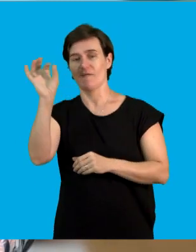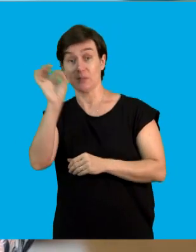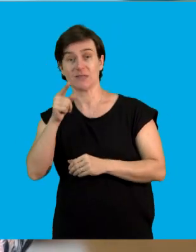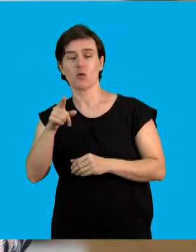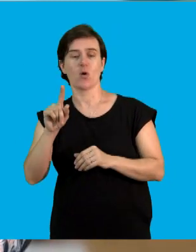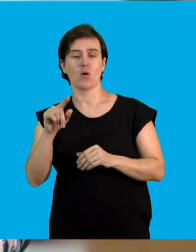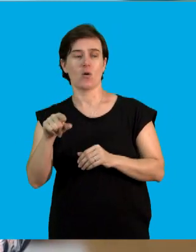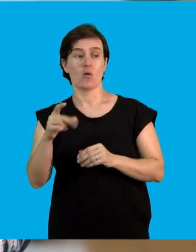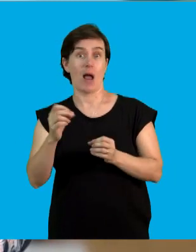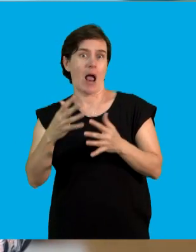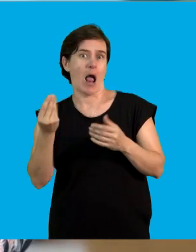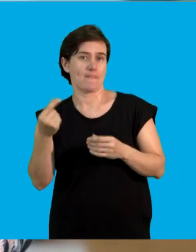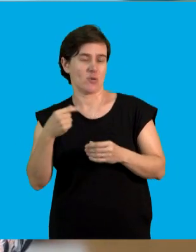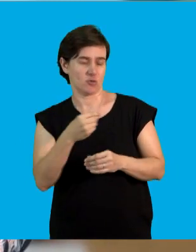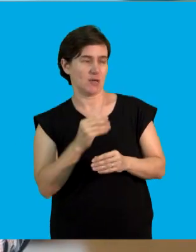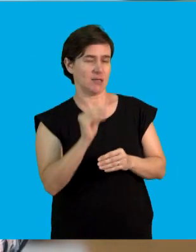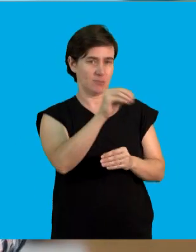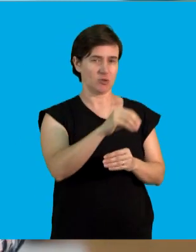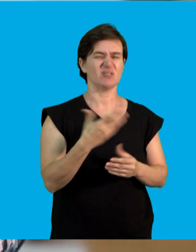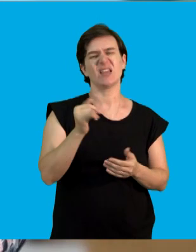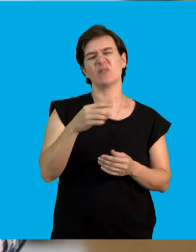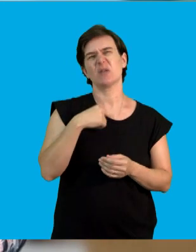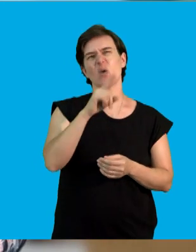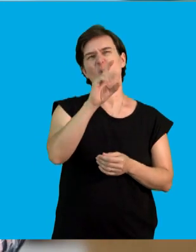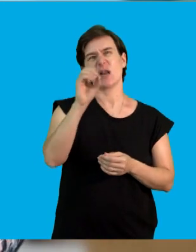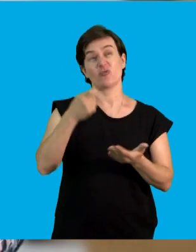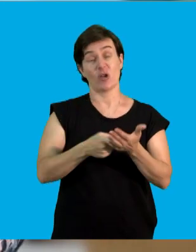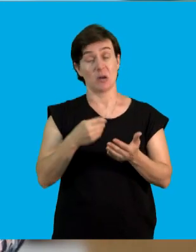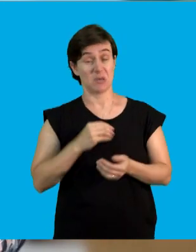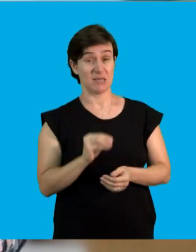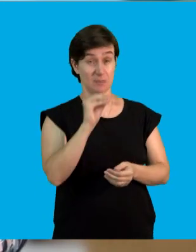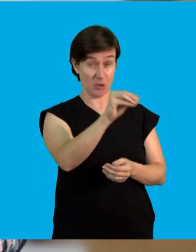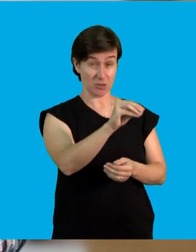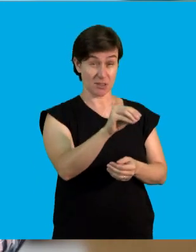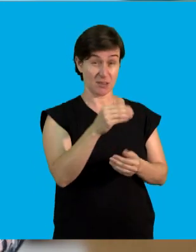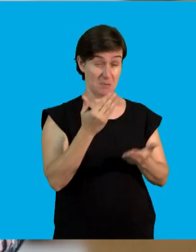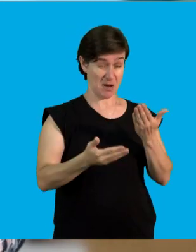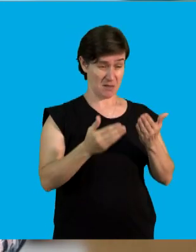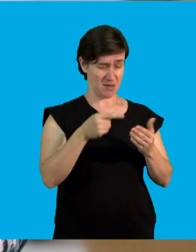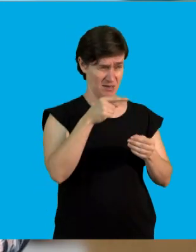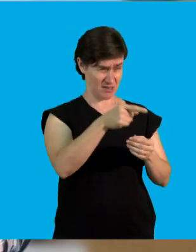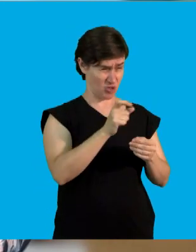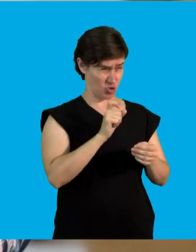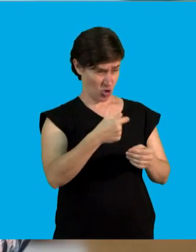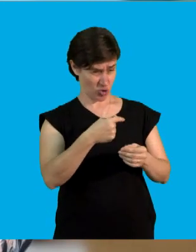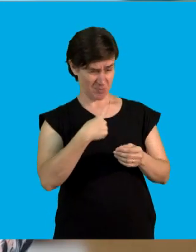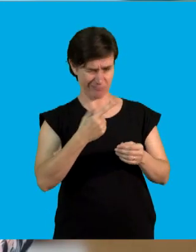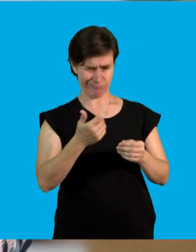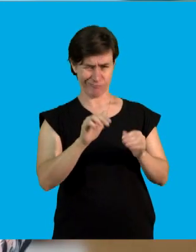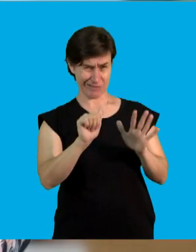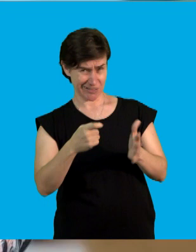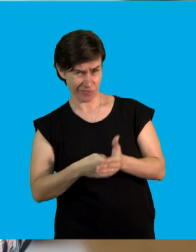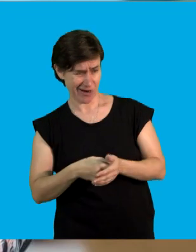deposit 100 Rand into the bank account and your fees will be less than 7 Rand, then instead of the